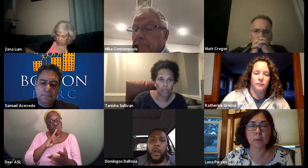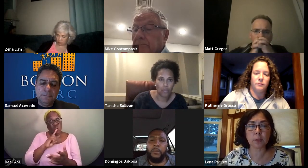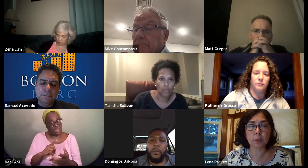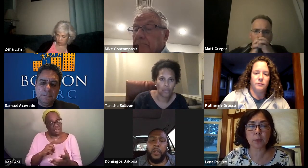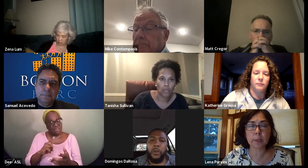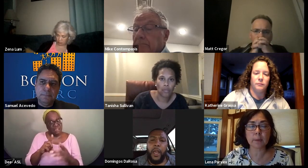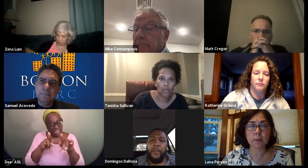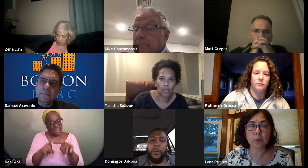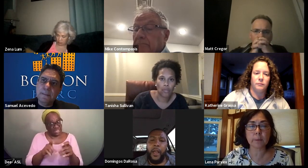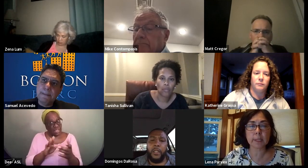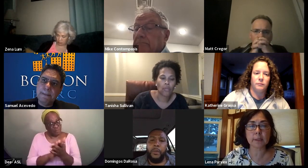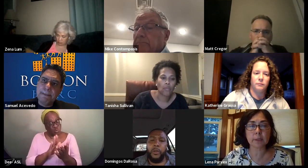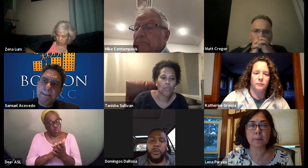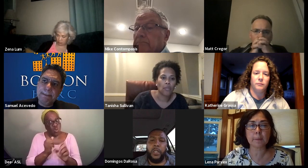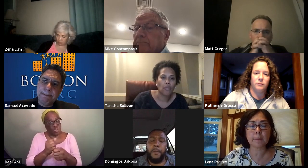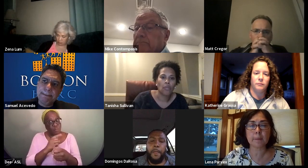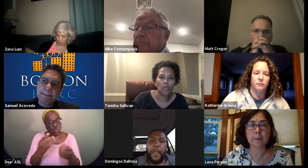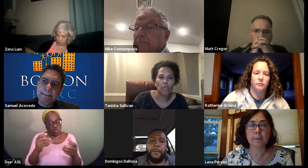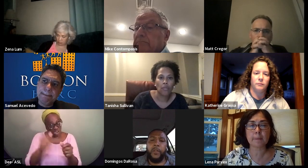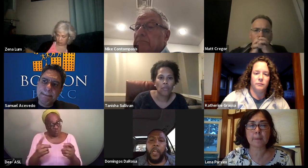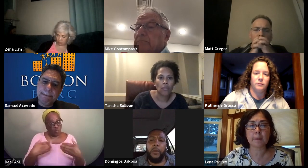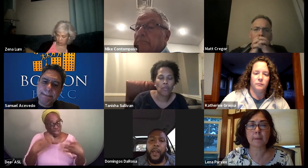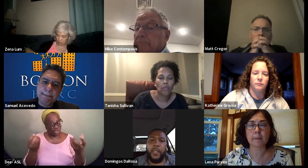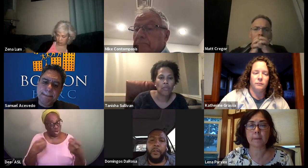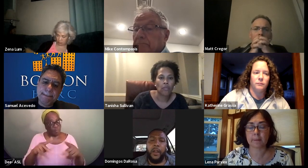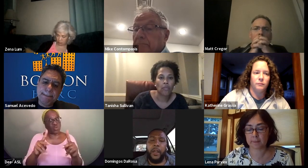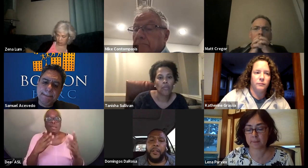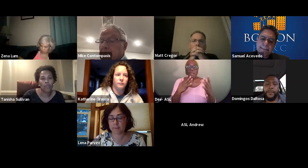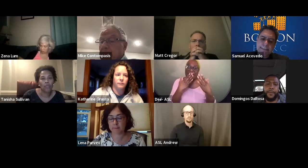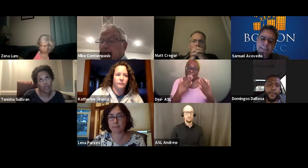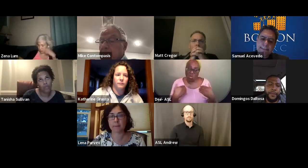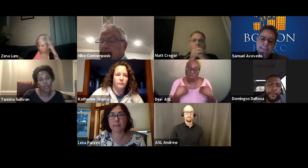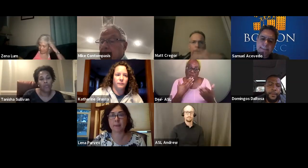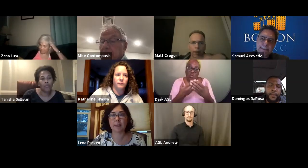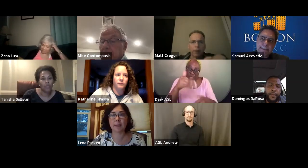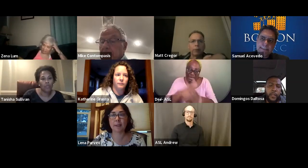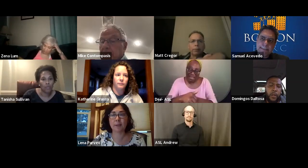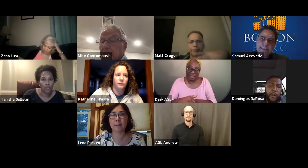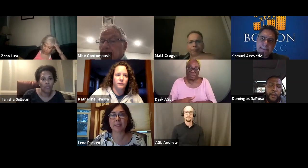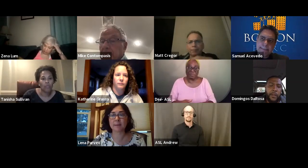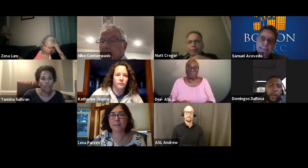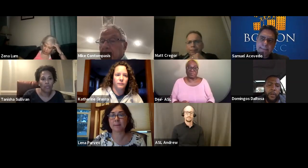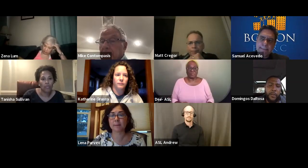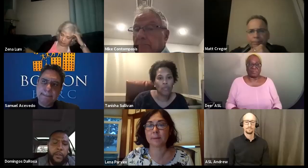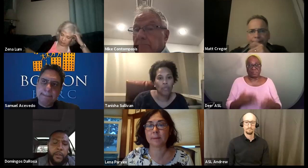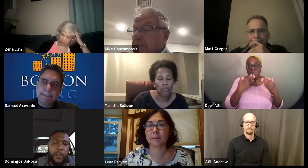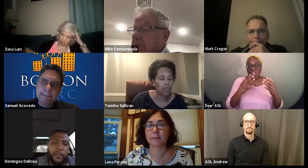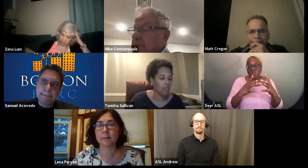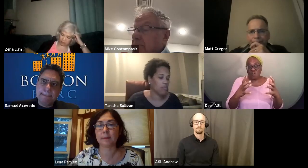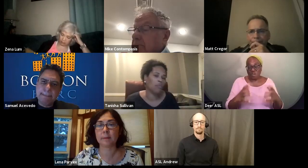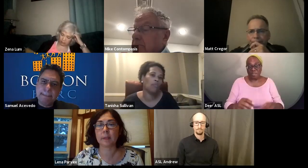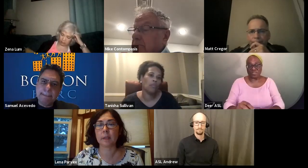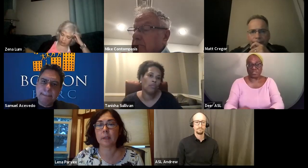schools to make sure that everyone has an opportunity. Thank you, guys. Have a great night. Thank you very much.